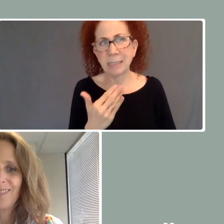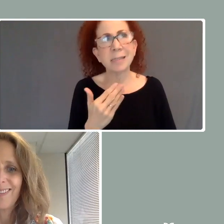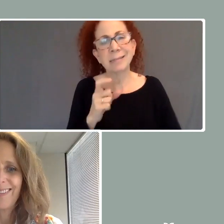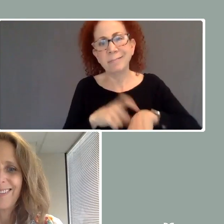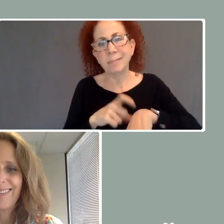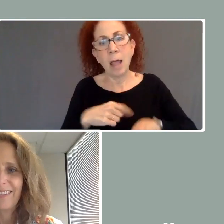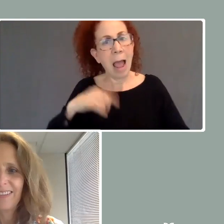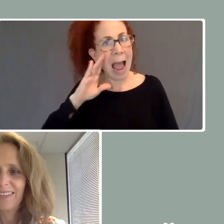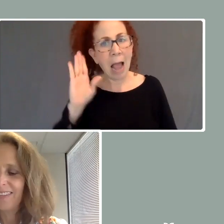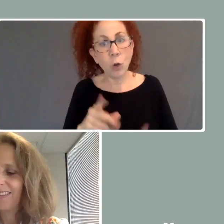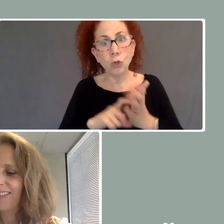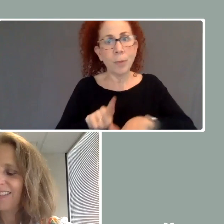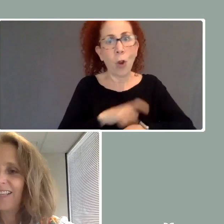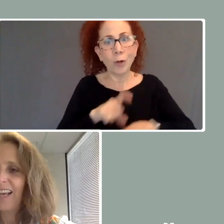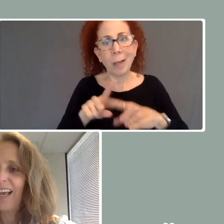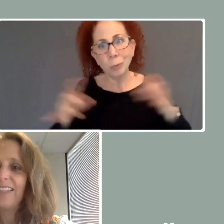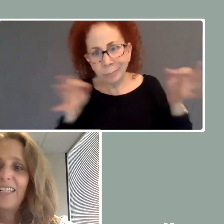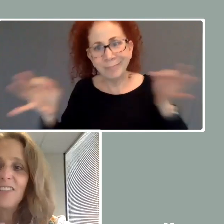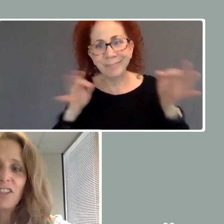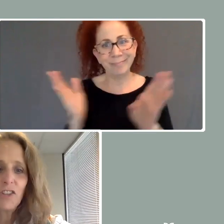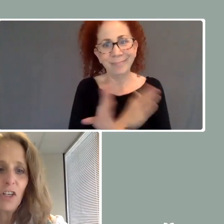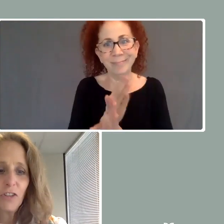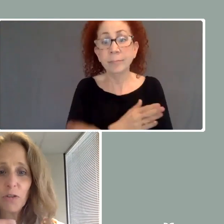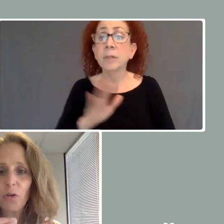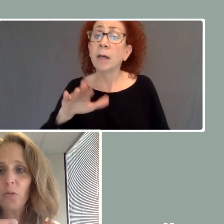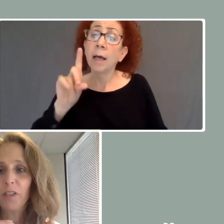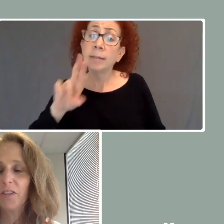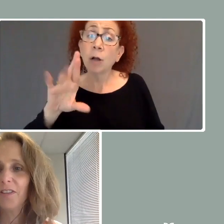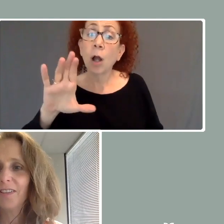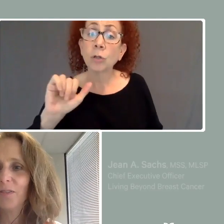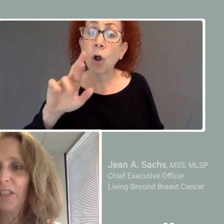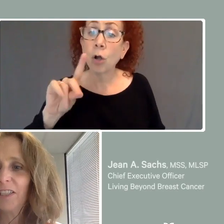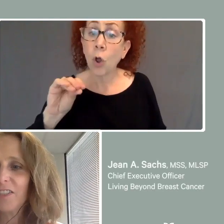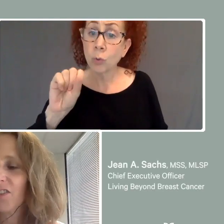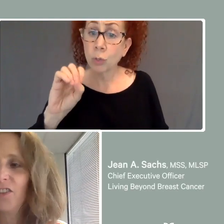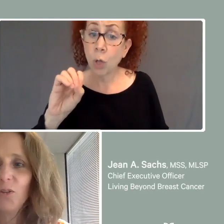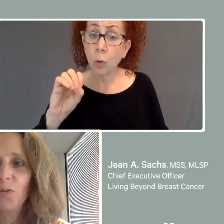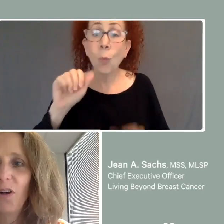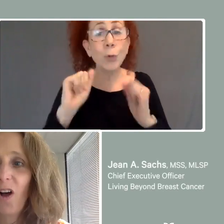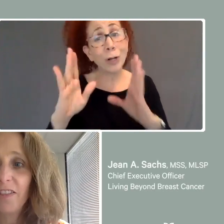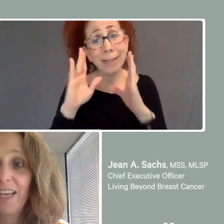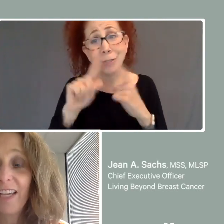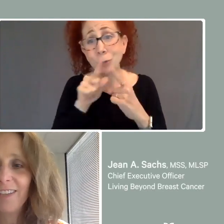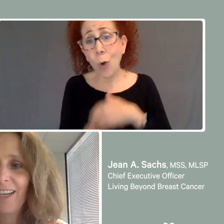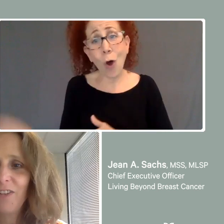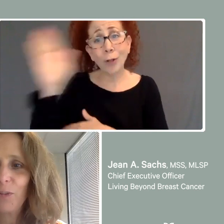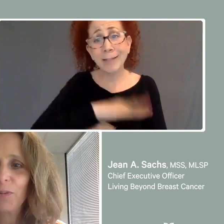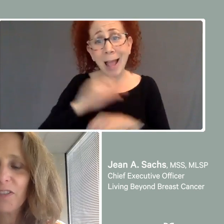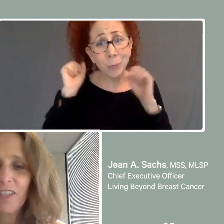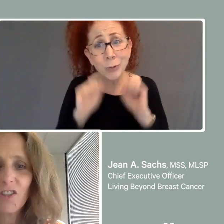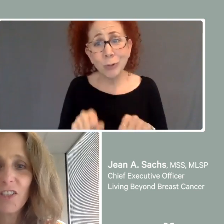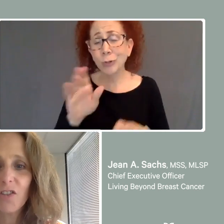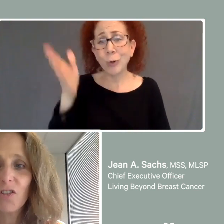know it took me a long time to explain. Yeah, Dr. Cardozo, we could listen to you all day, and